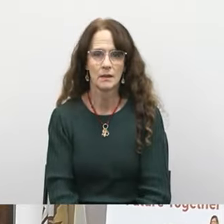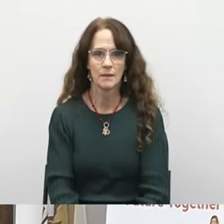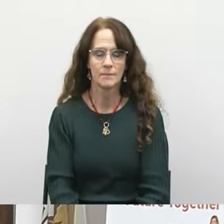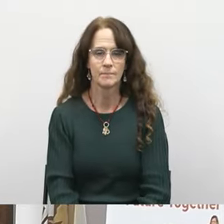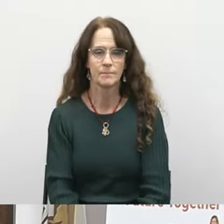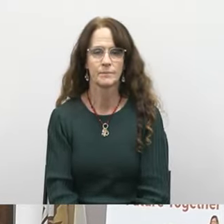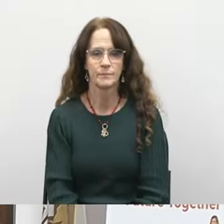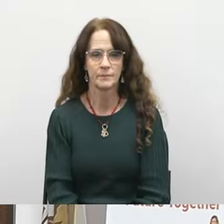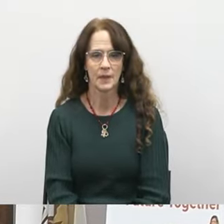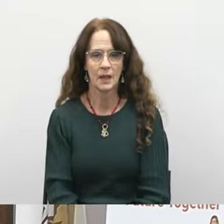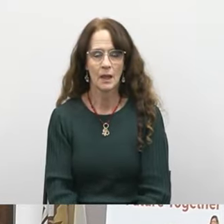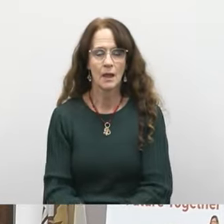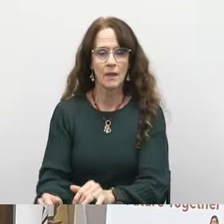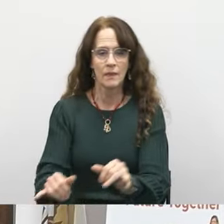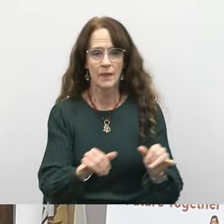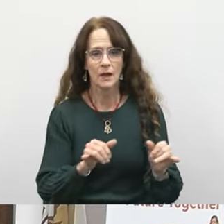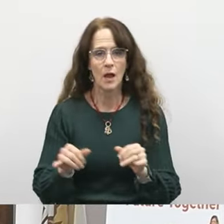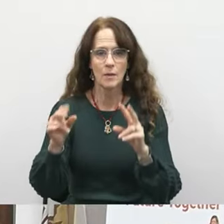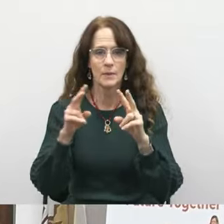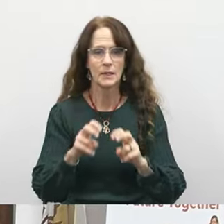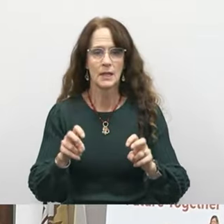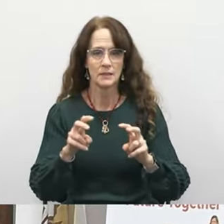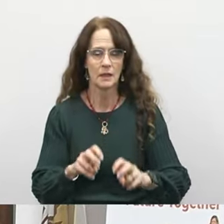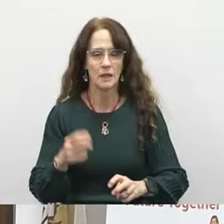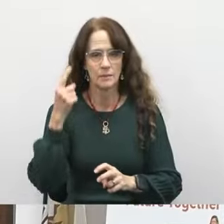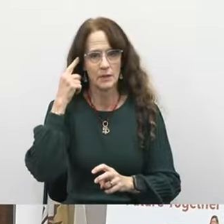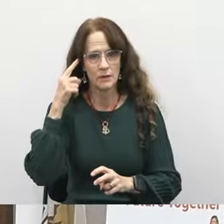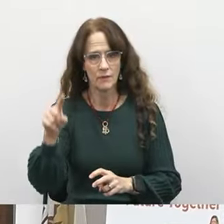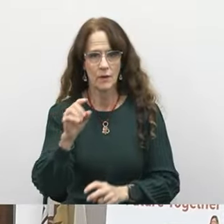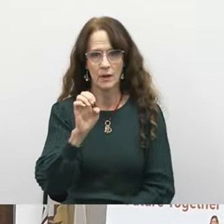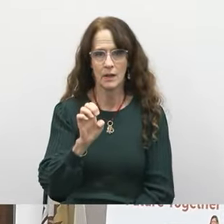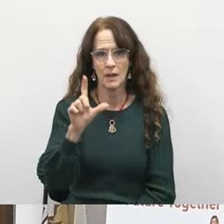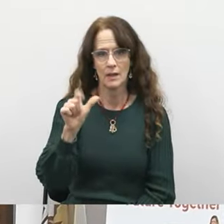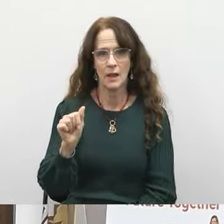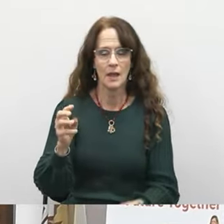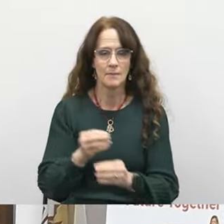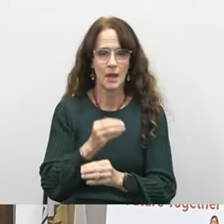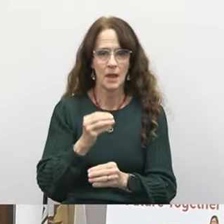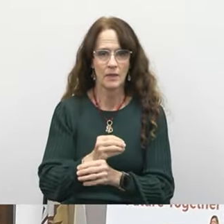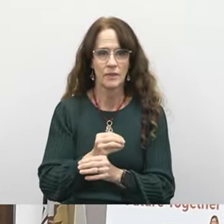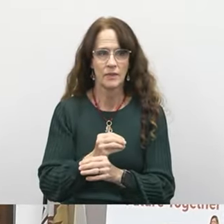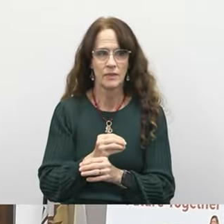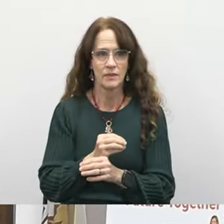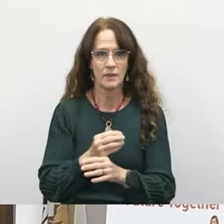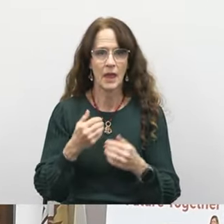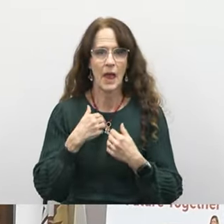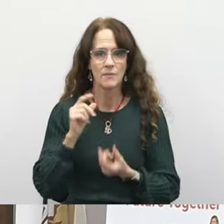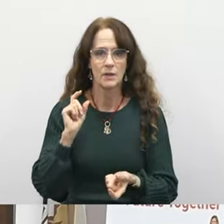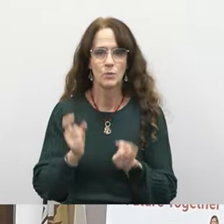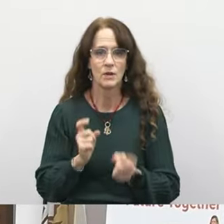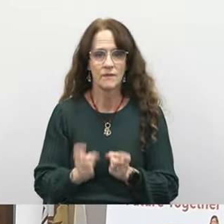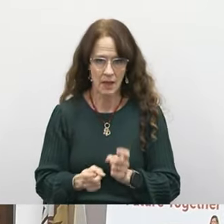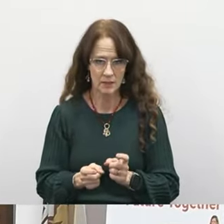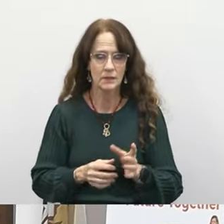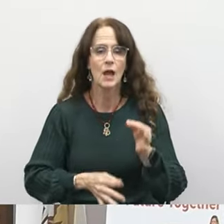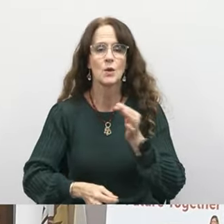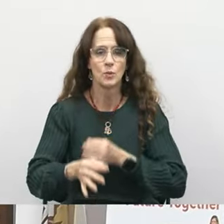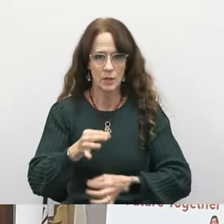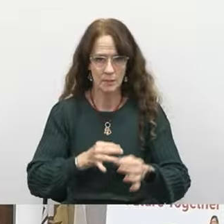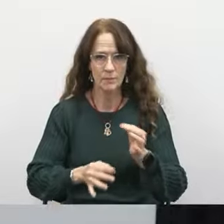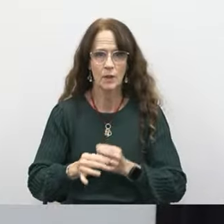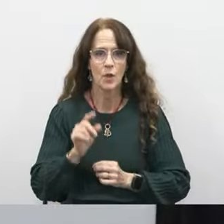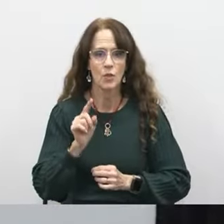The common assessments for ELA and mathematics have been revised, so they do replace